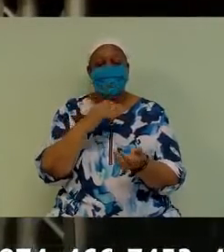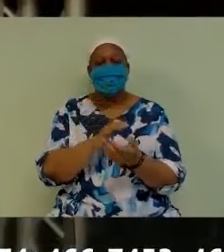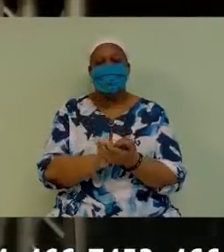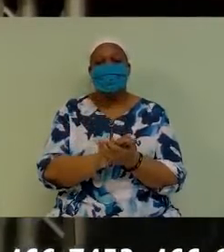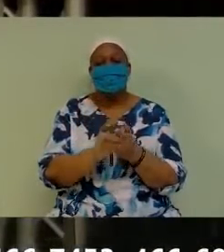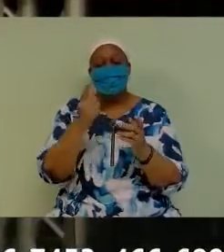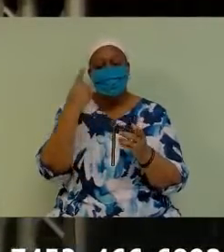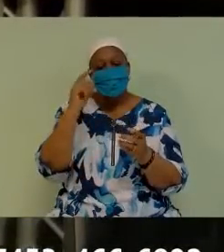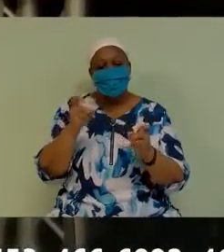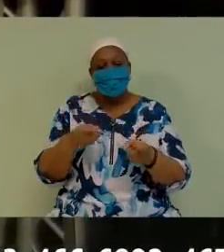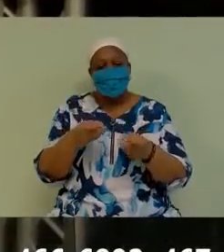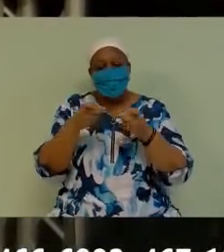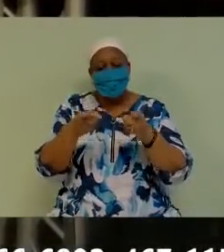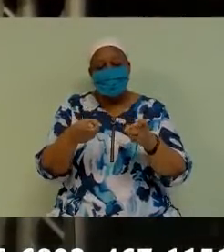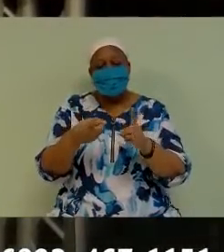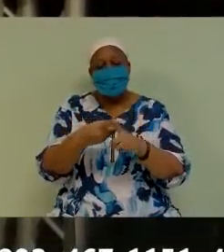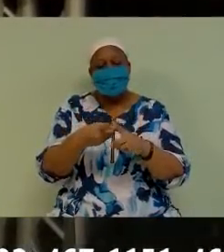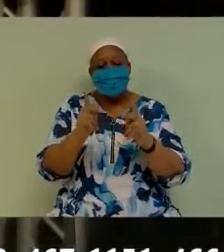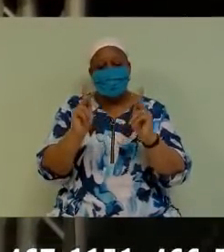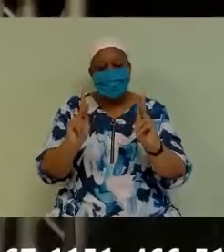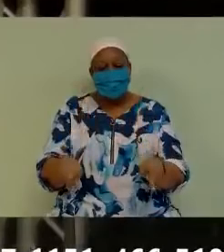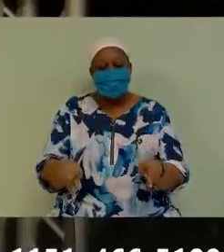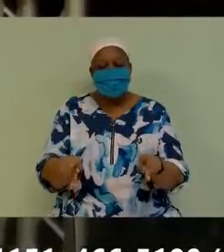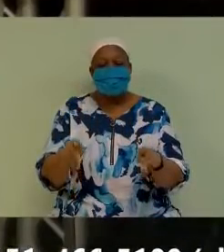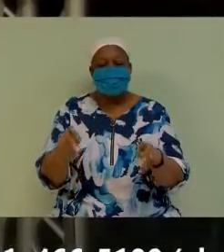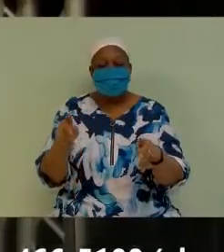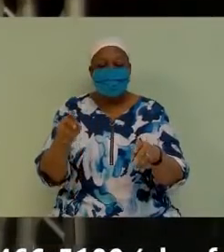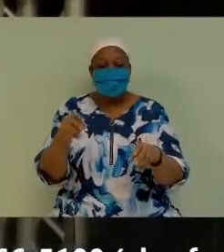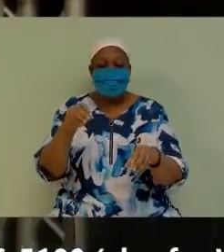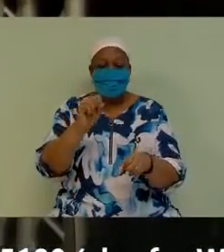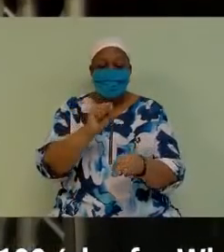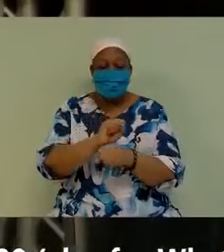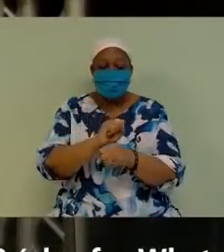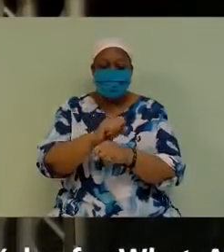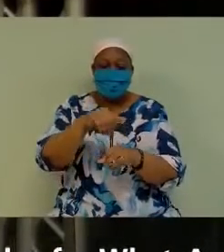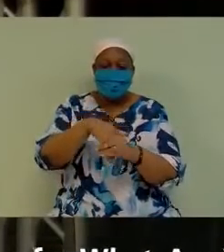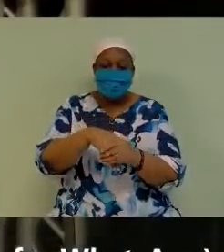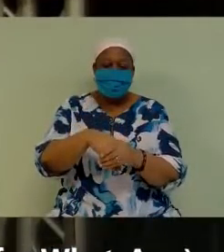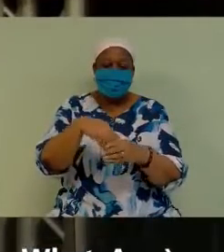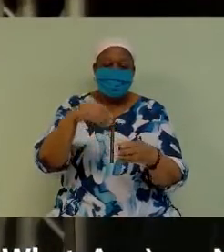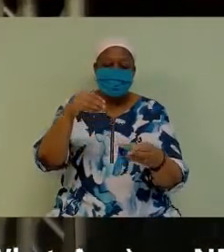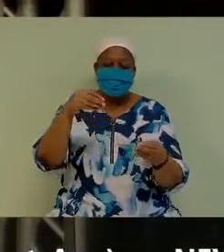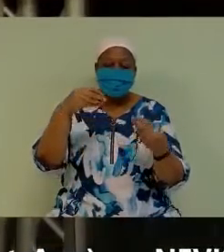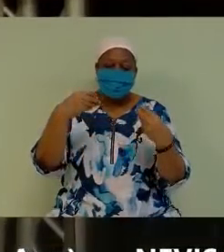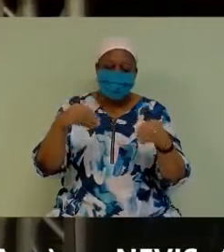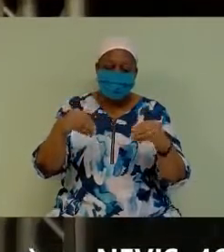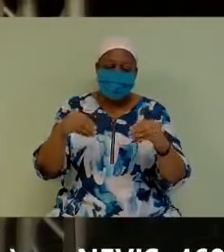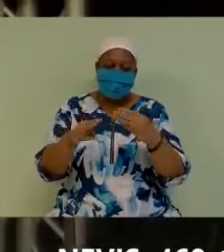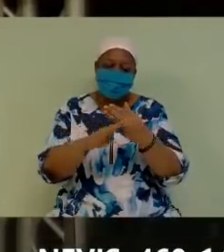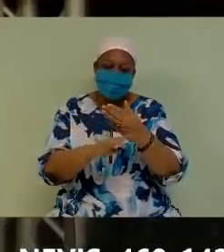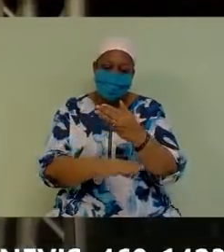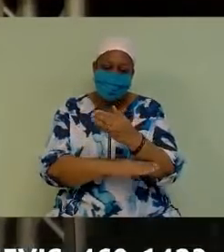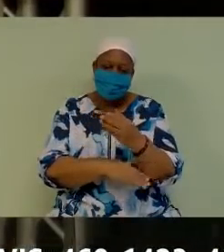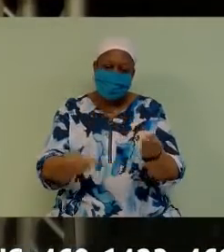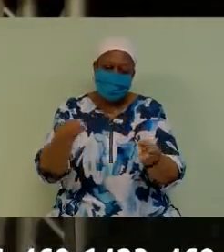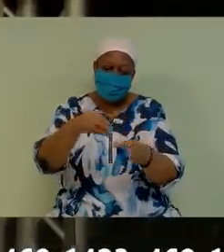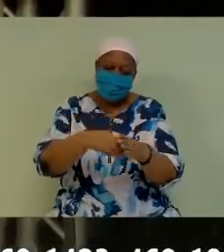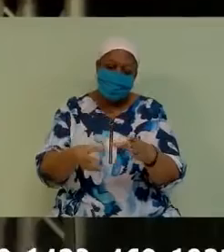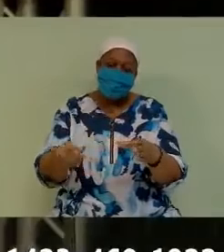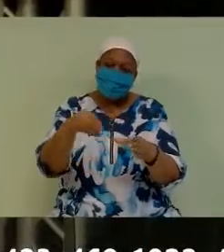COVID-19 response, to the forgotten, one of those forgotten groups, the